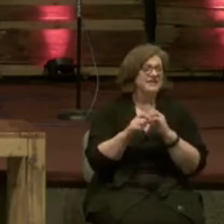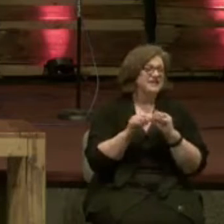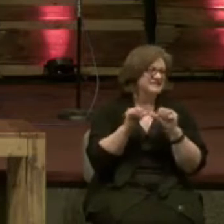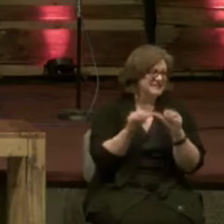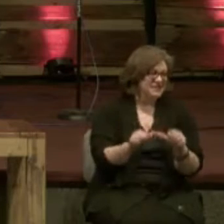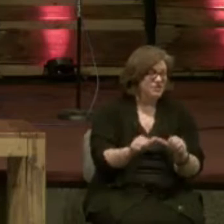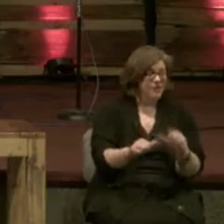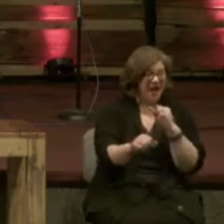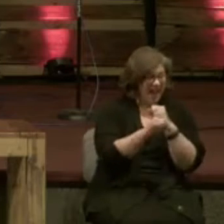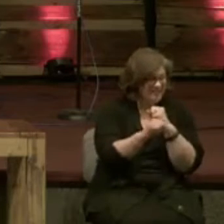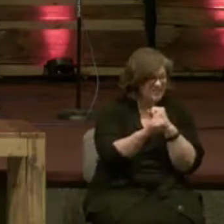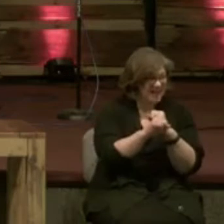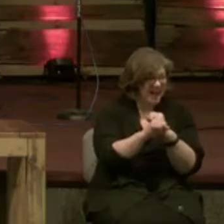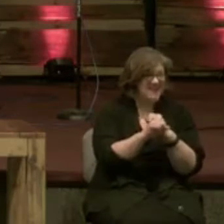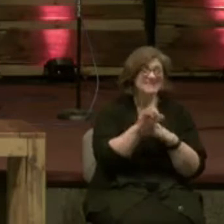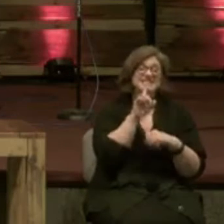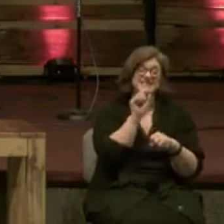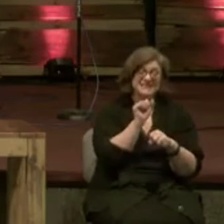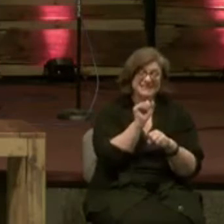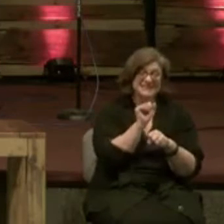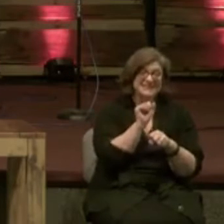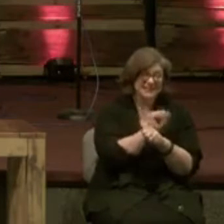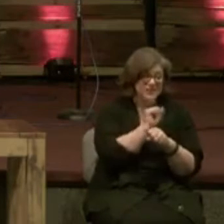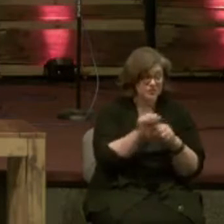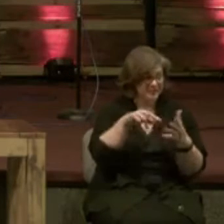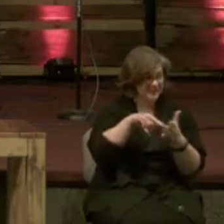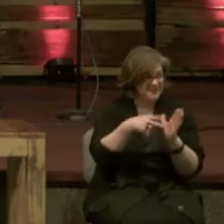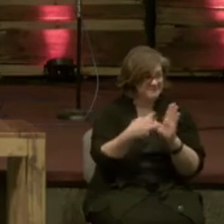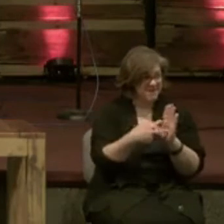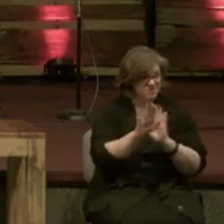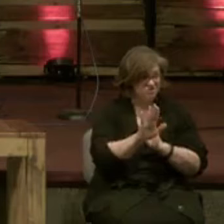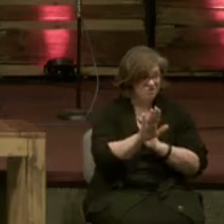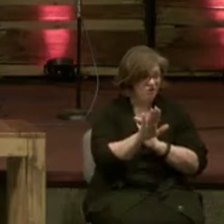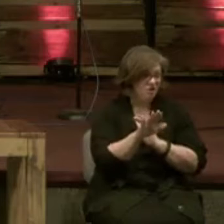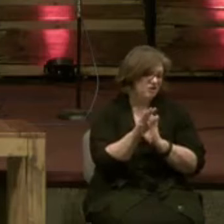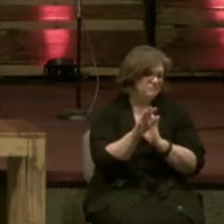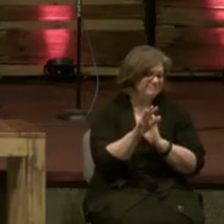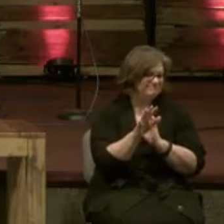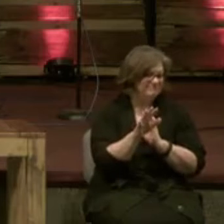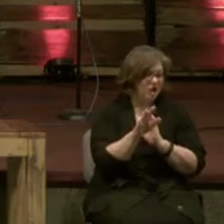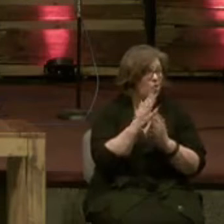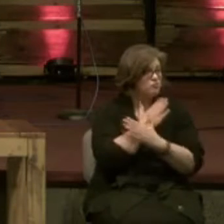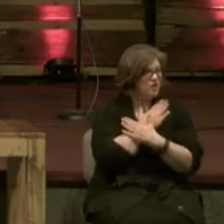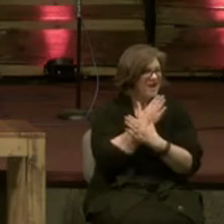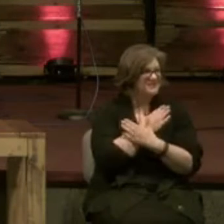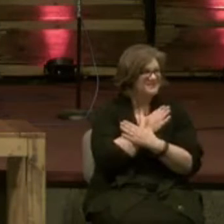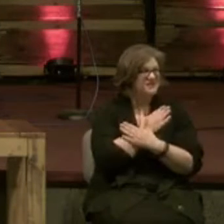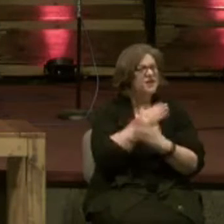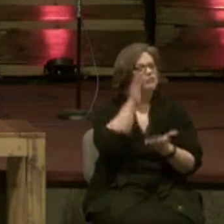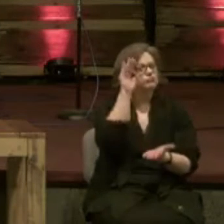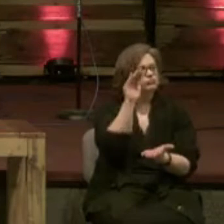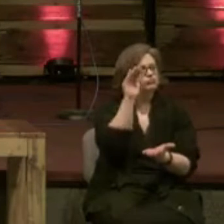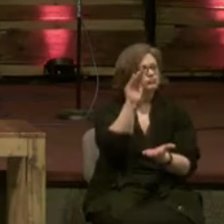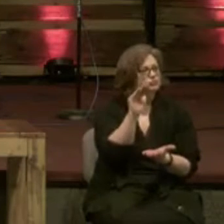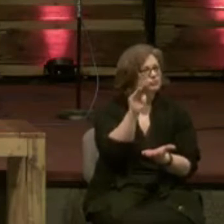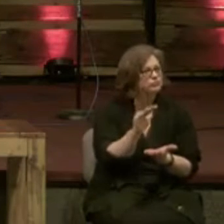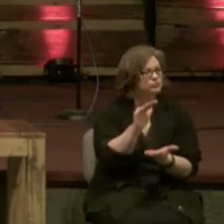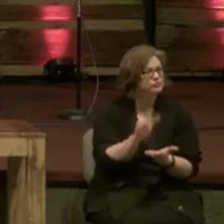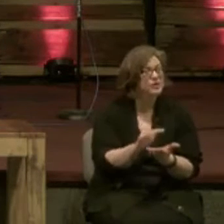advertising is literally attempting to monetize our restlessness. They say we see upwards